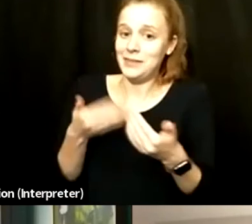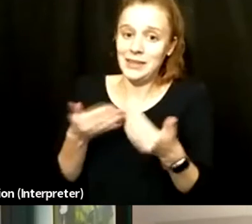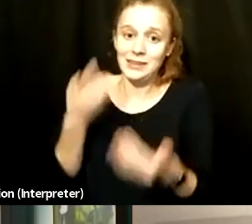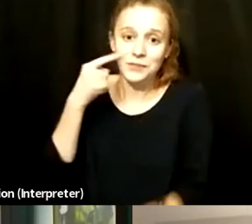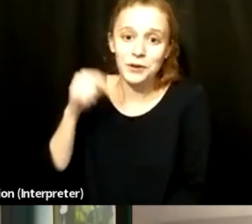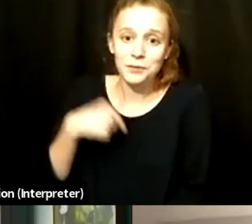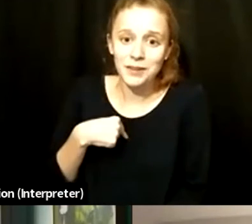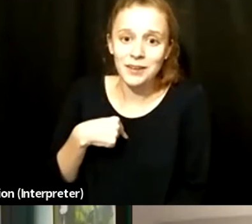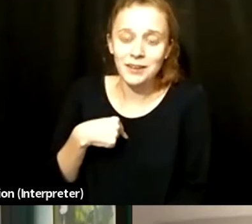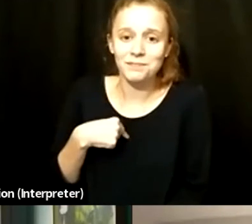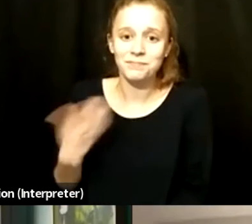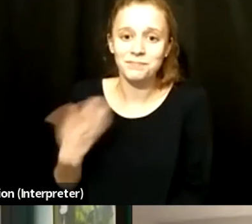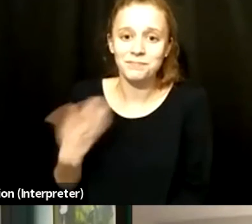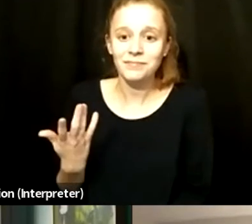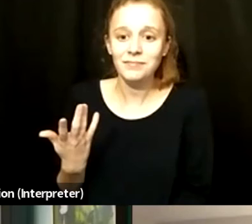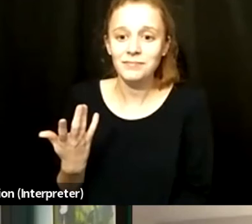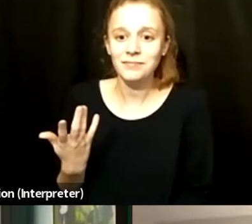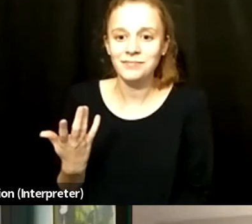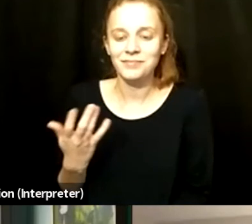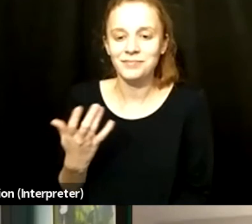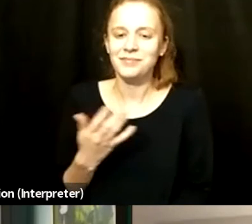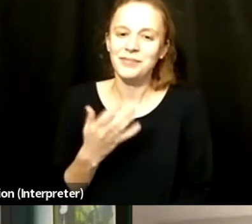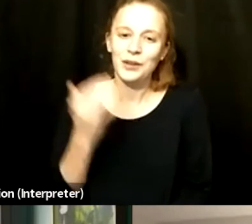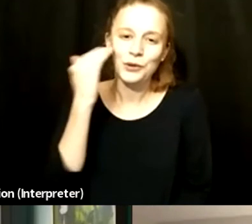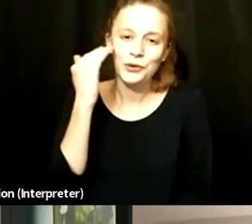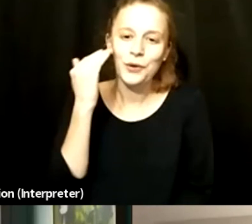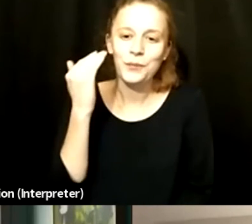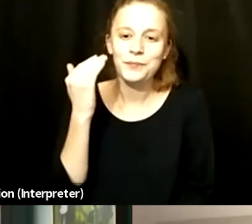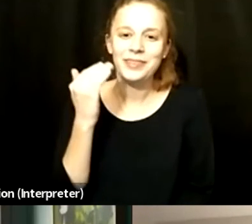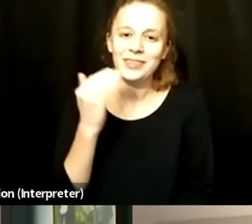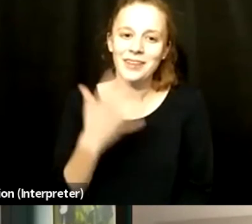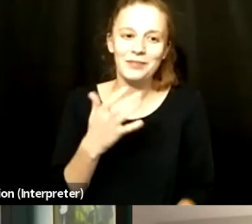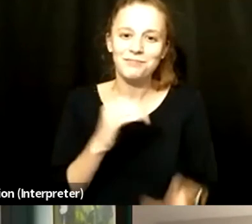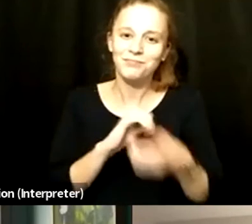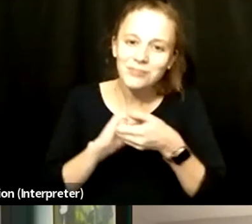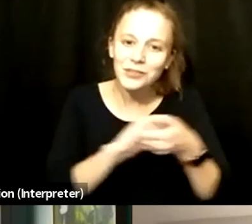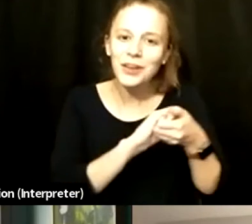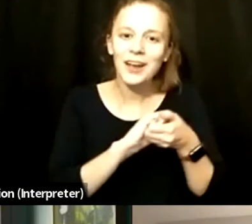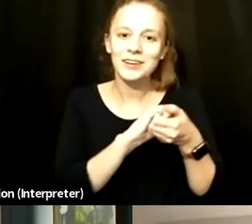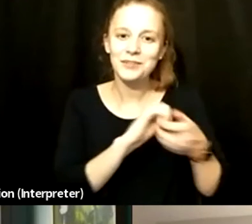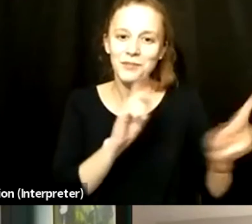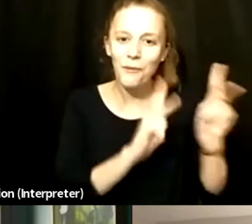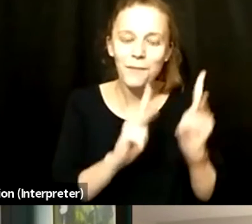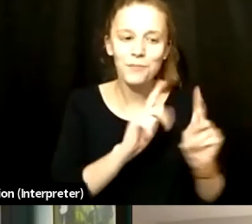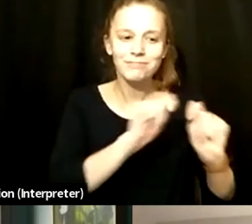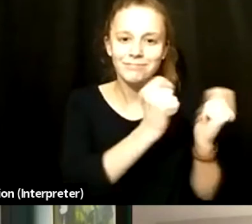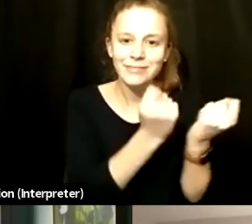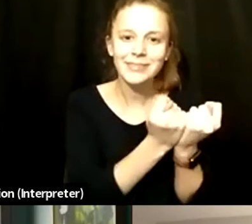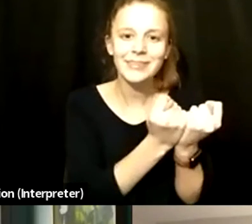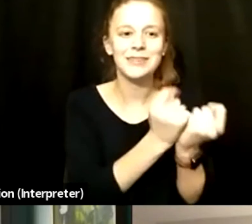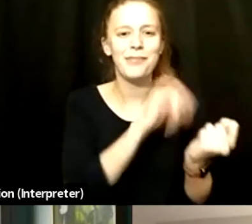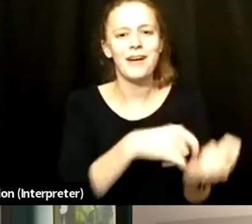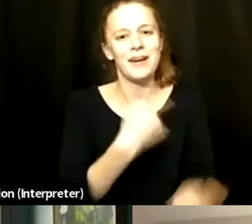to the other than I still miss some of the camaraderie that I got from adaptive sports. But